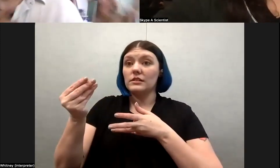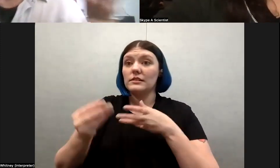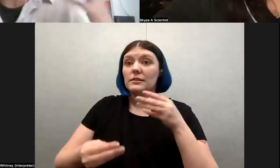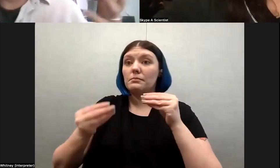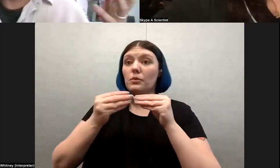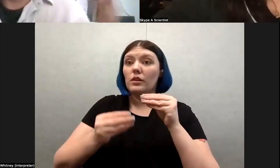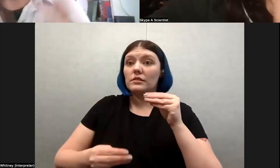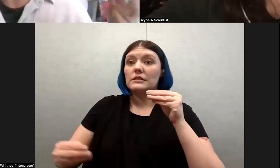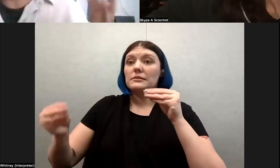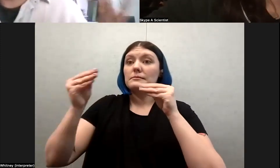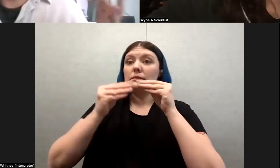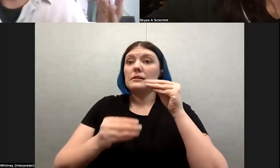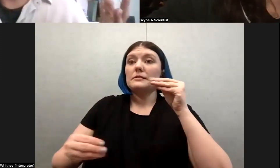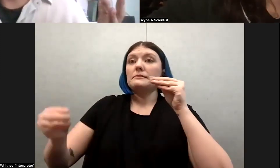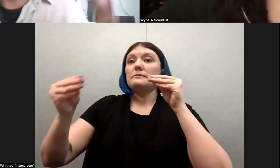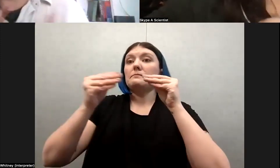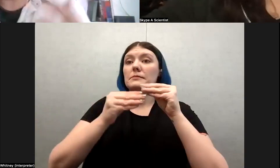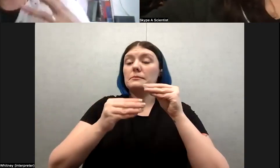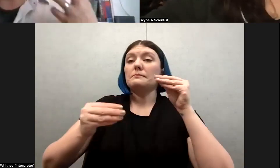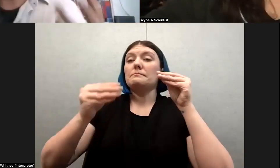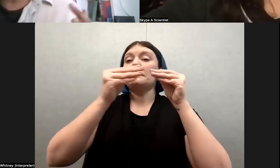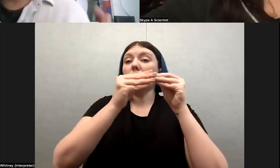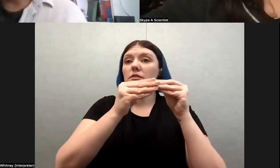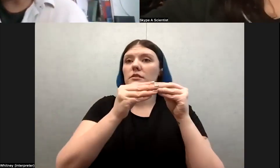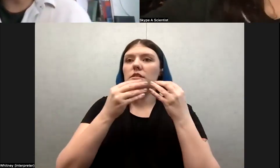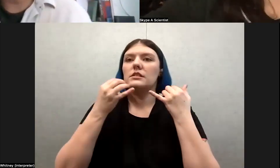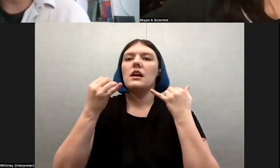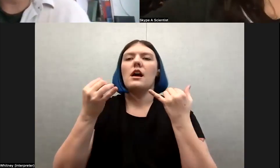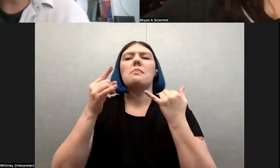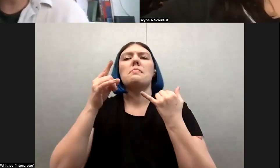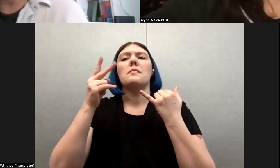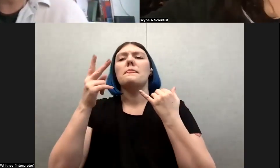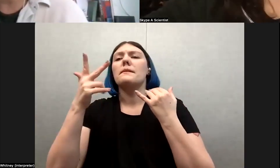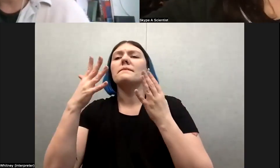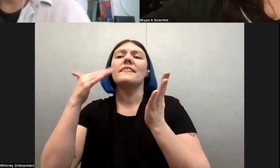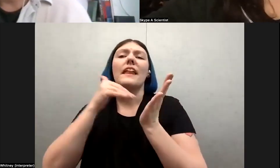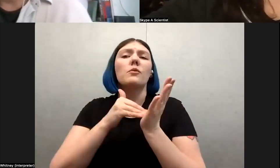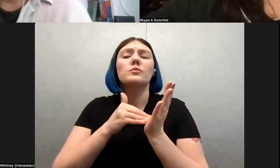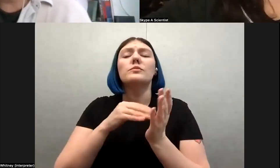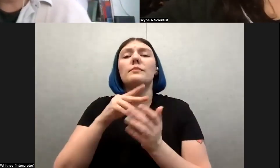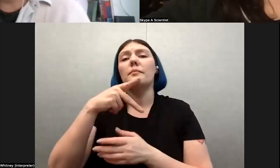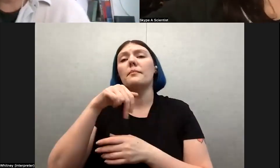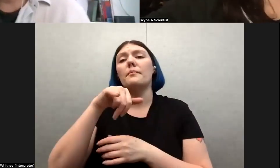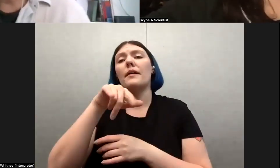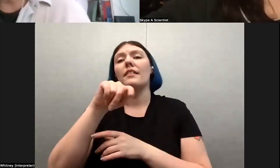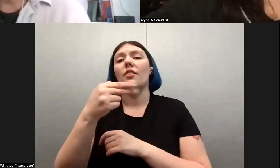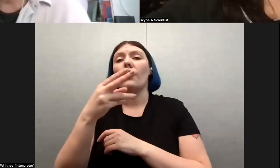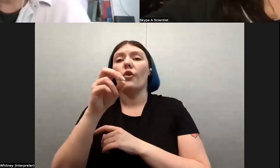pythons. And then those Burmese pythons had more Burmese pythons. And now we have thousands of pythons in the Everglades.